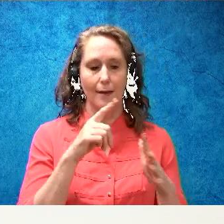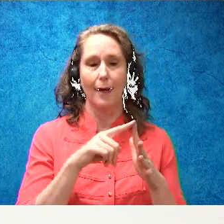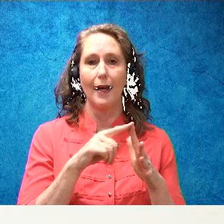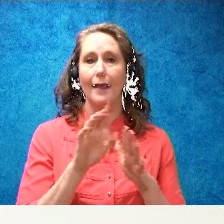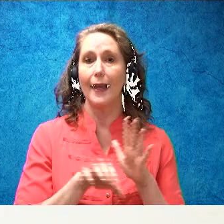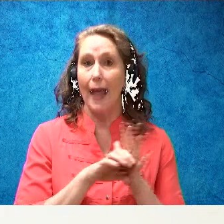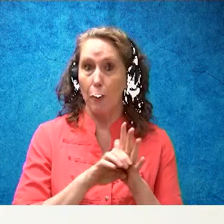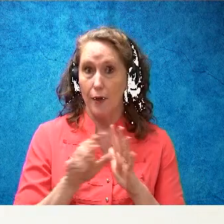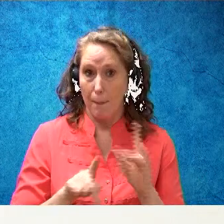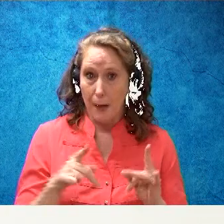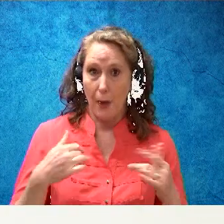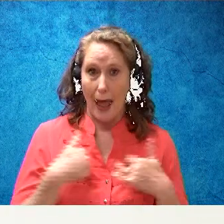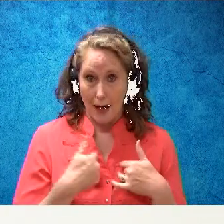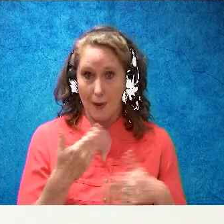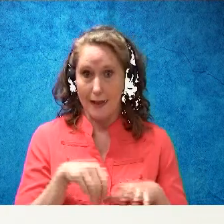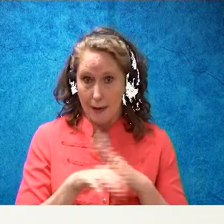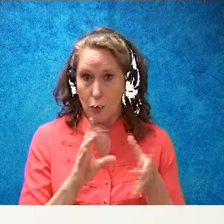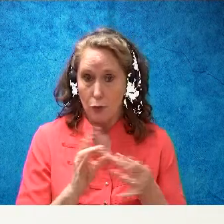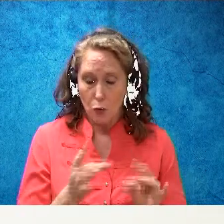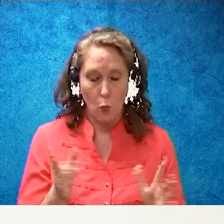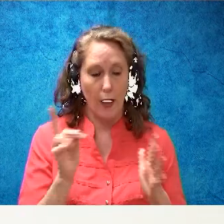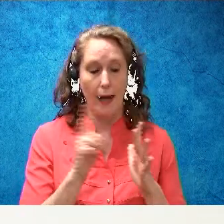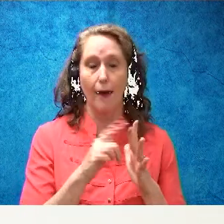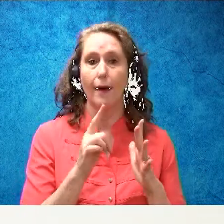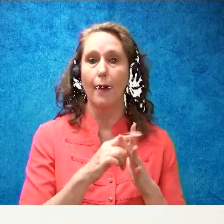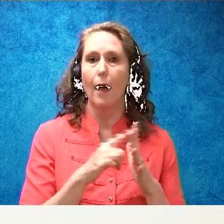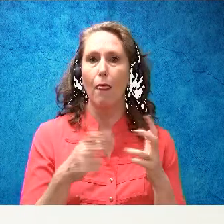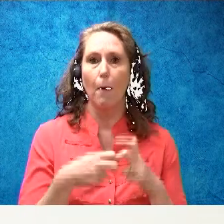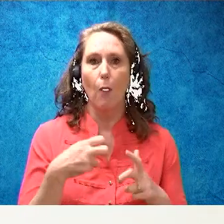else? 2 more things that are important.